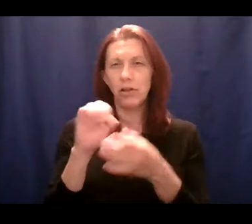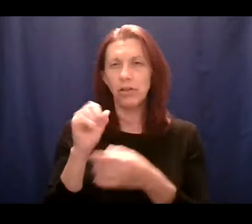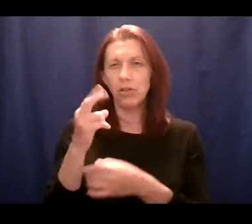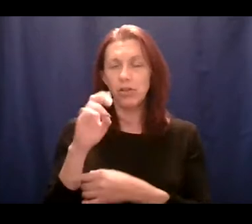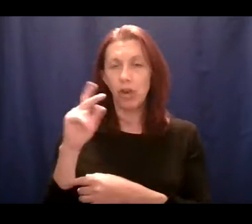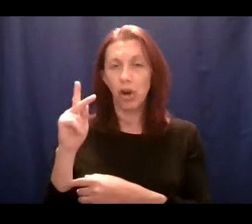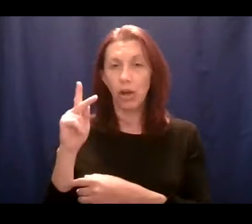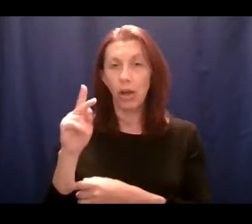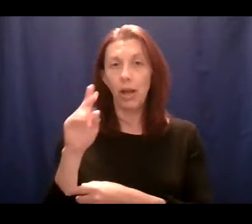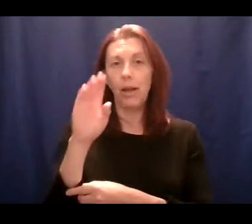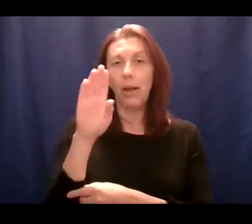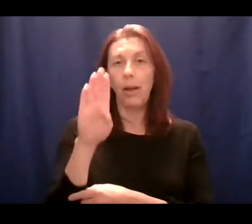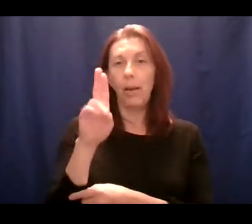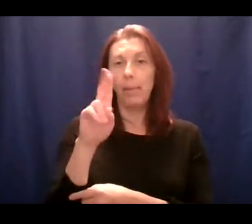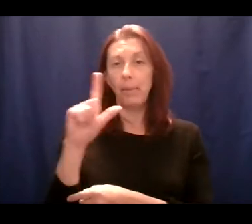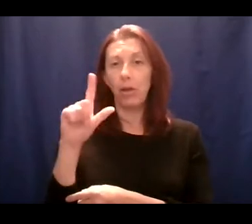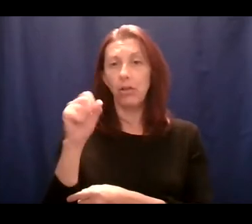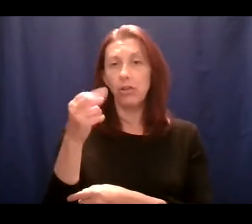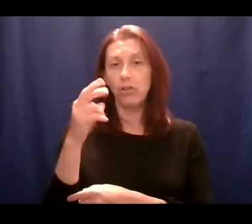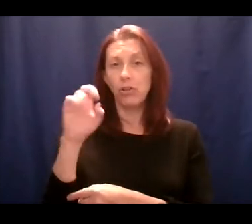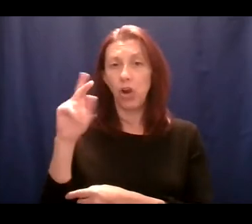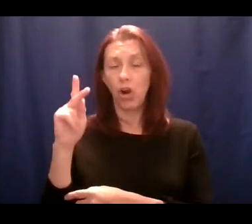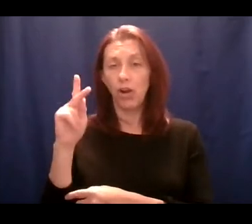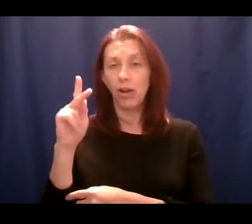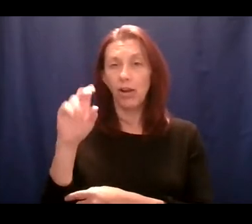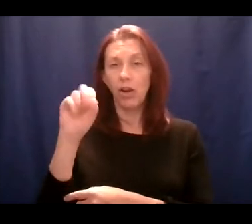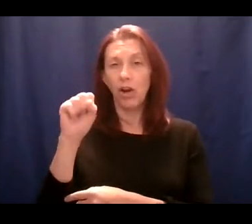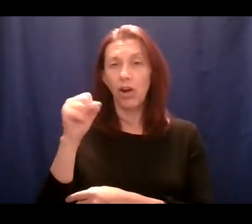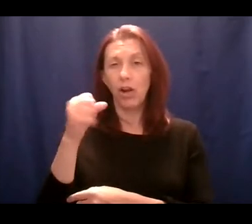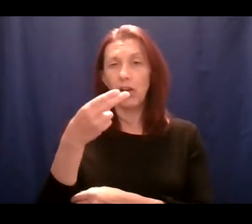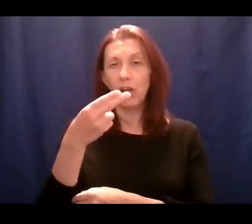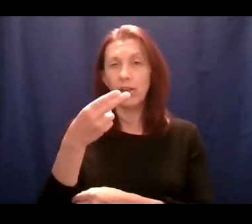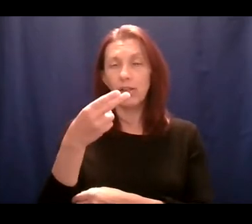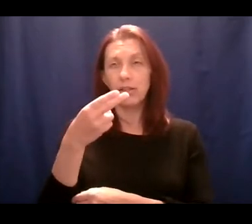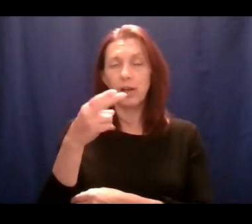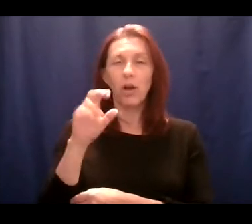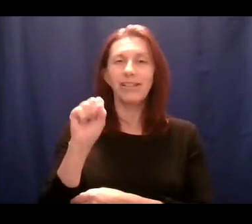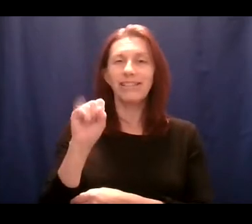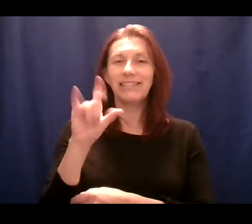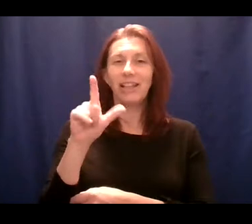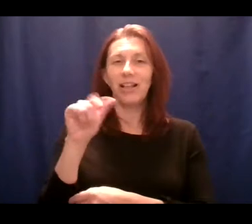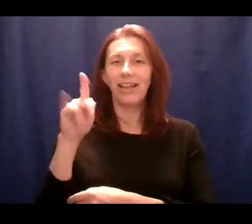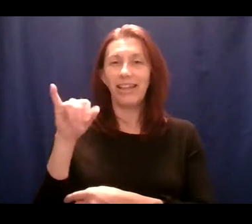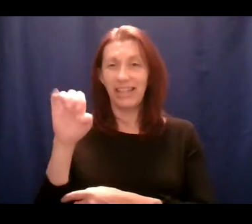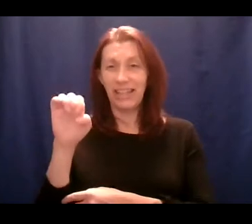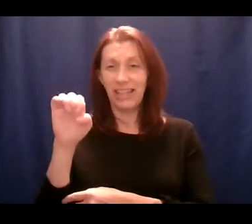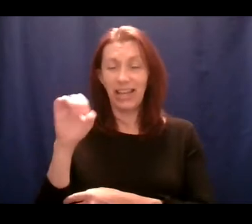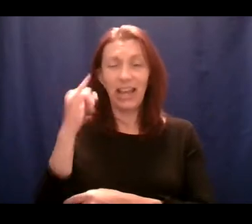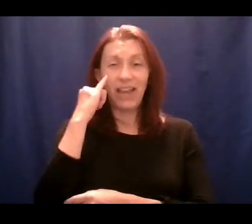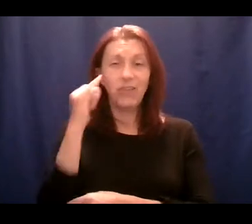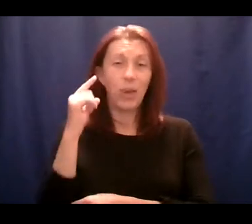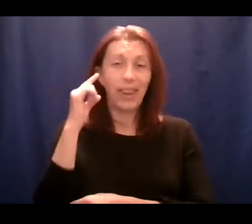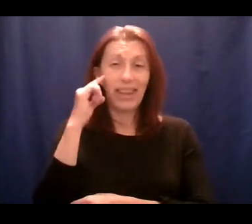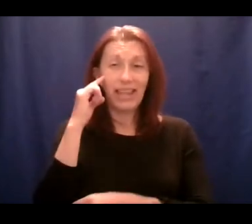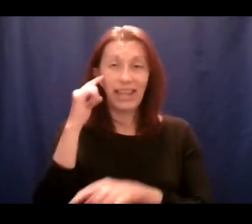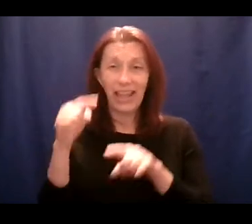has, because of the serrated edge, quite sharp teeth. If you're thinking about the end, though, as being the sharpest, then